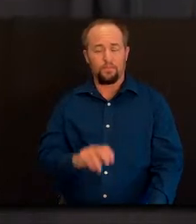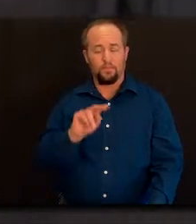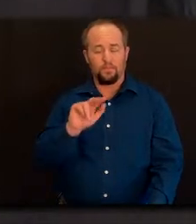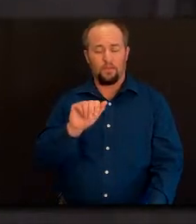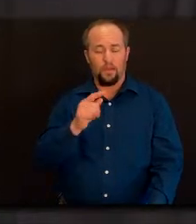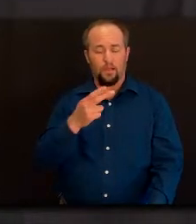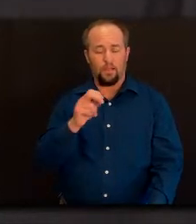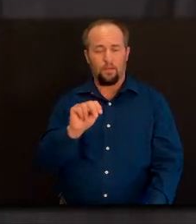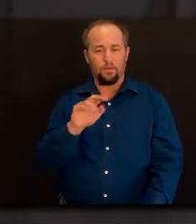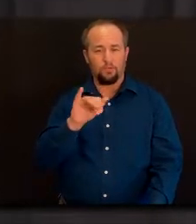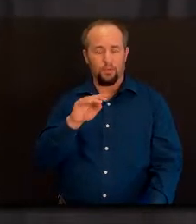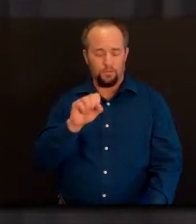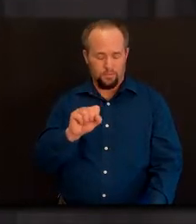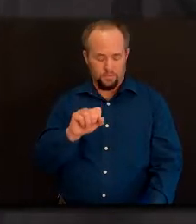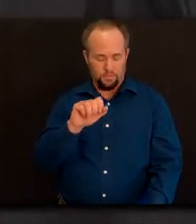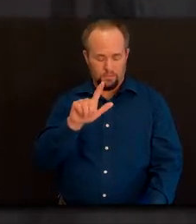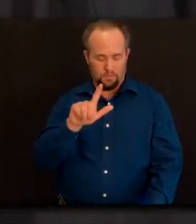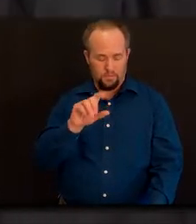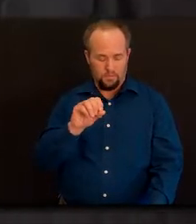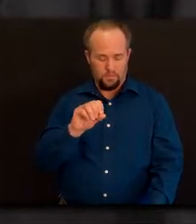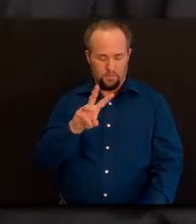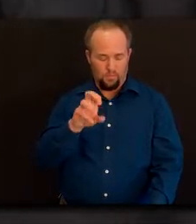Nathan James Lowen.